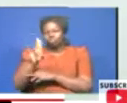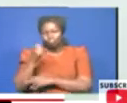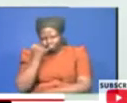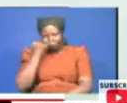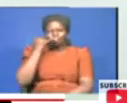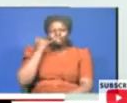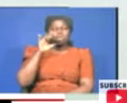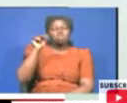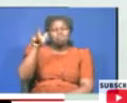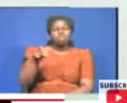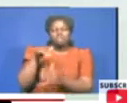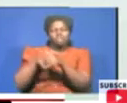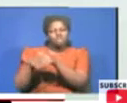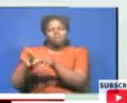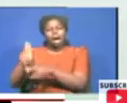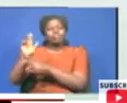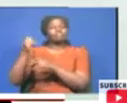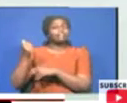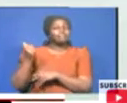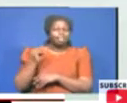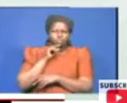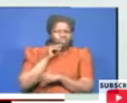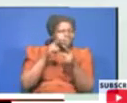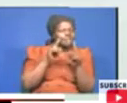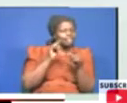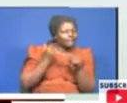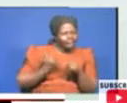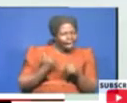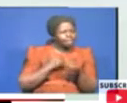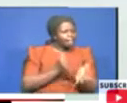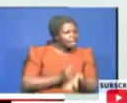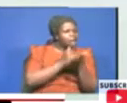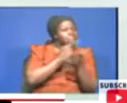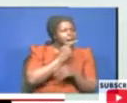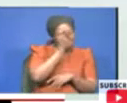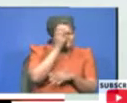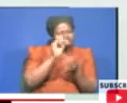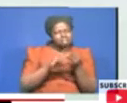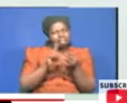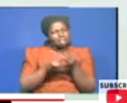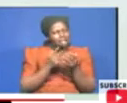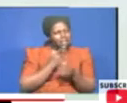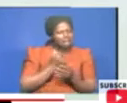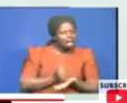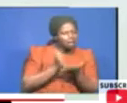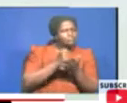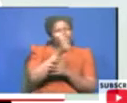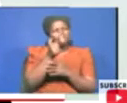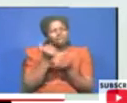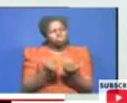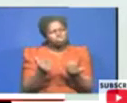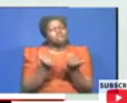ones helping their young ones, their parents, they are thinking seriously on what to do